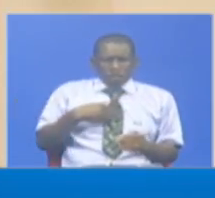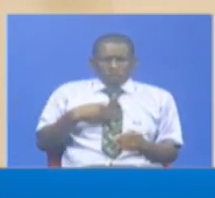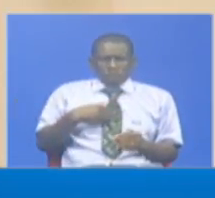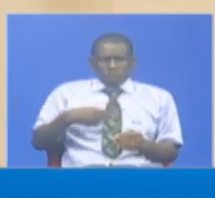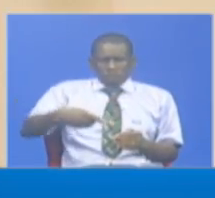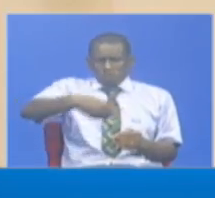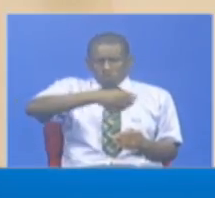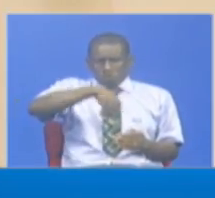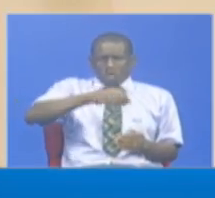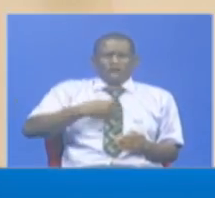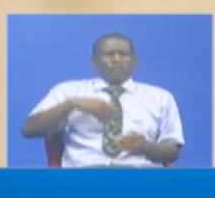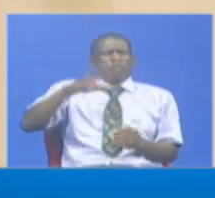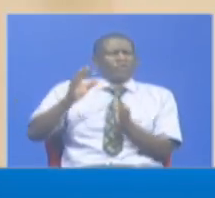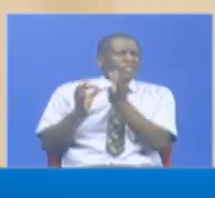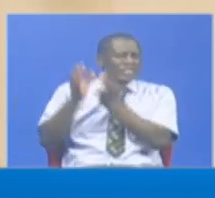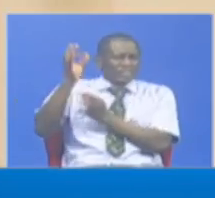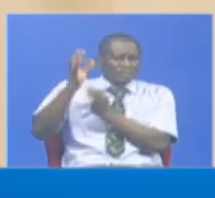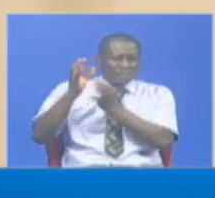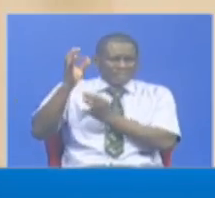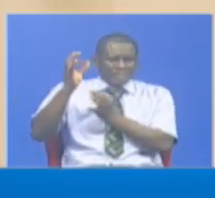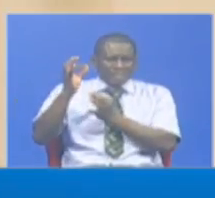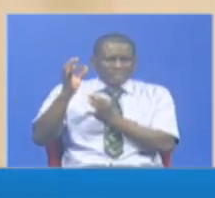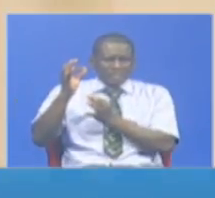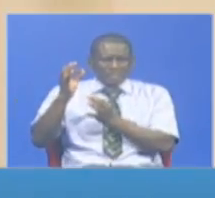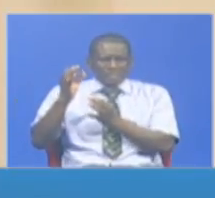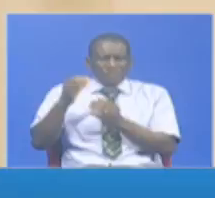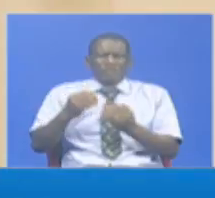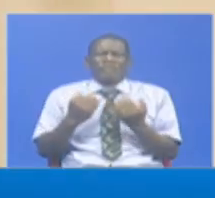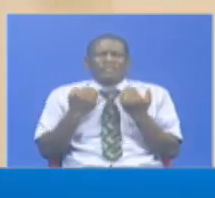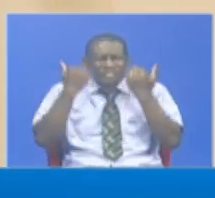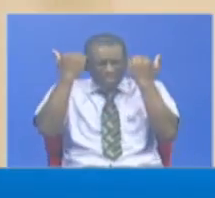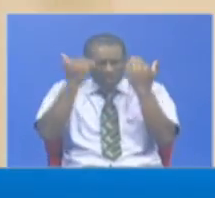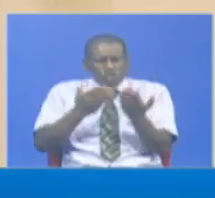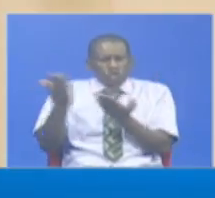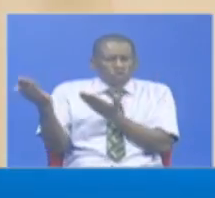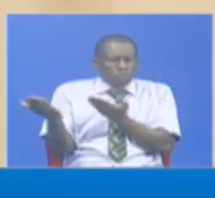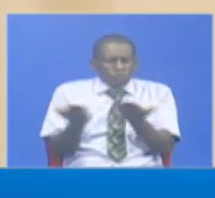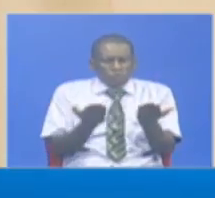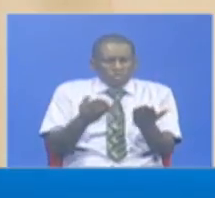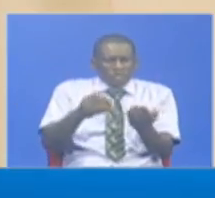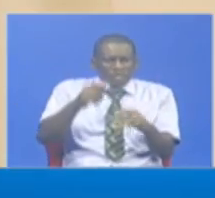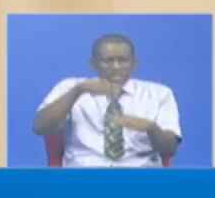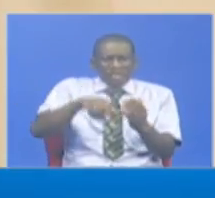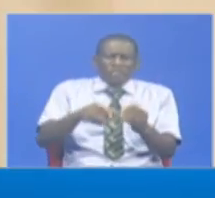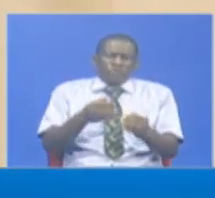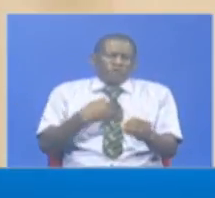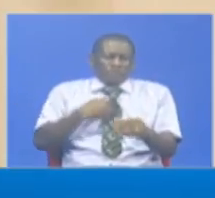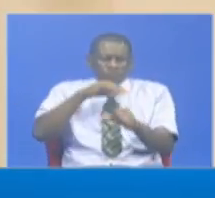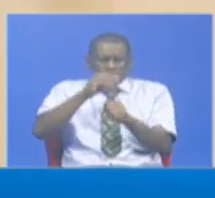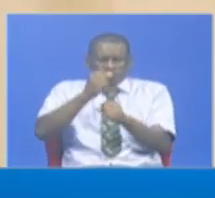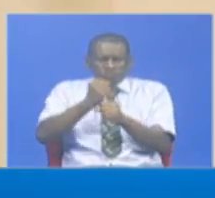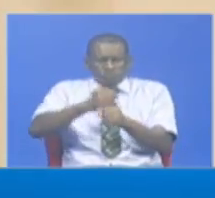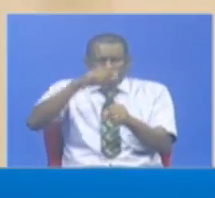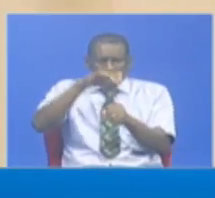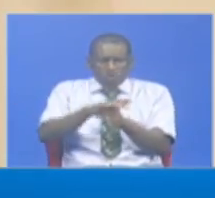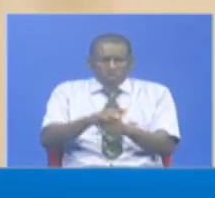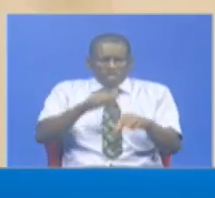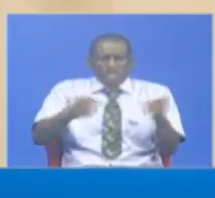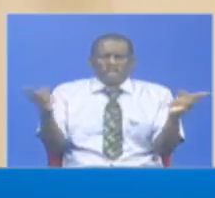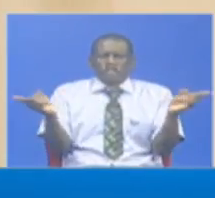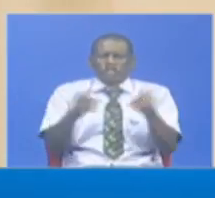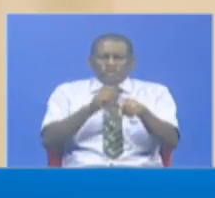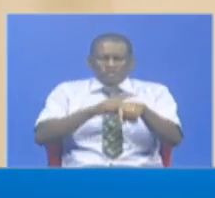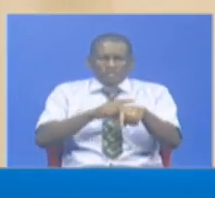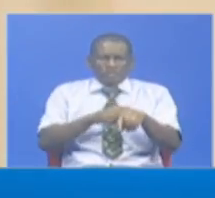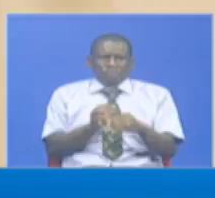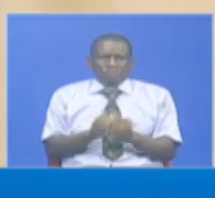there's more reliable stress brought in the context of you have to do a lot within a short period of